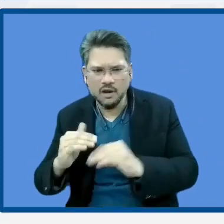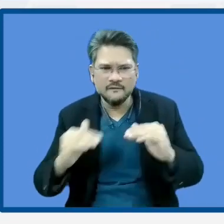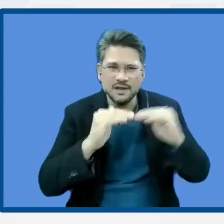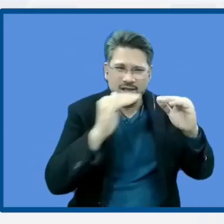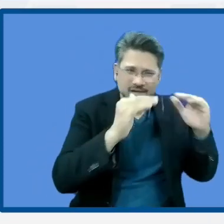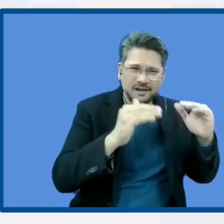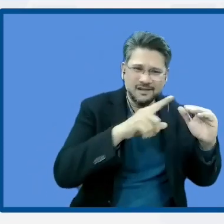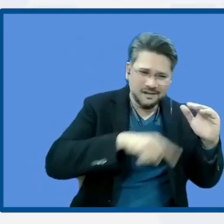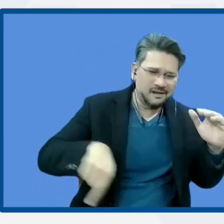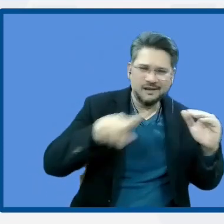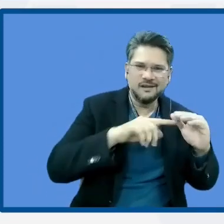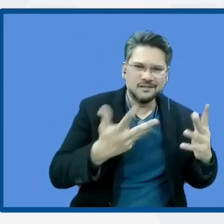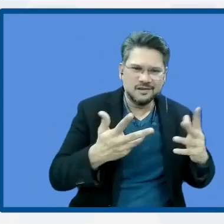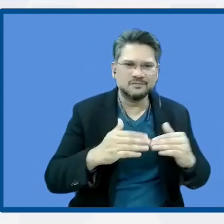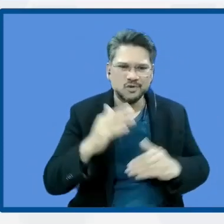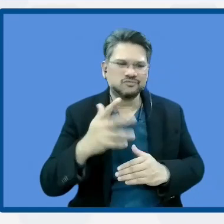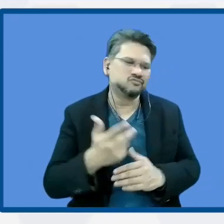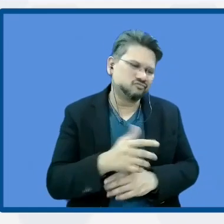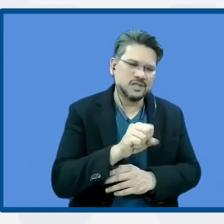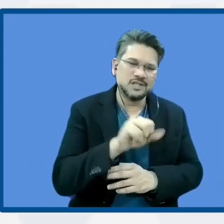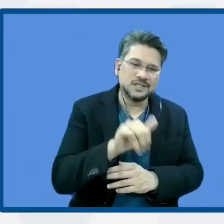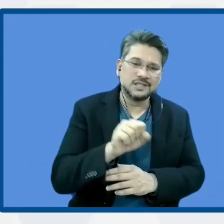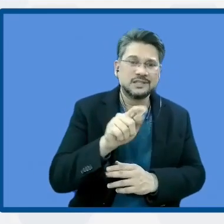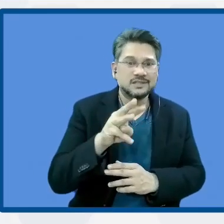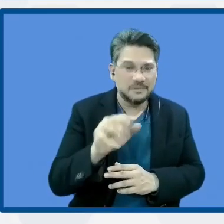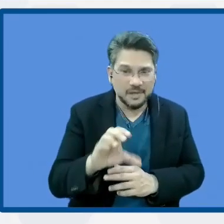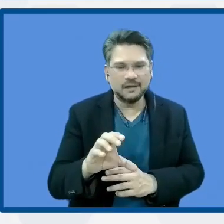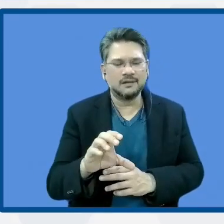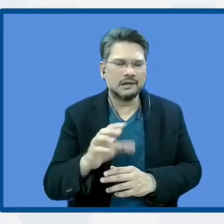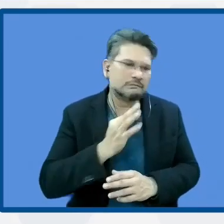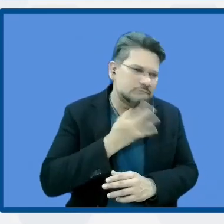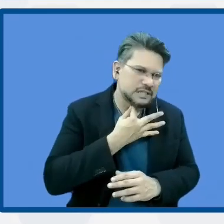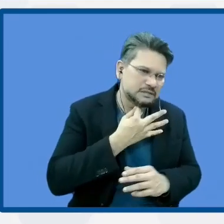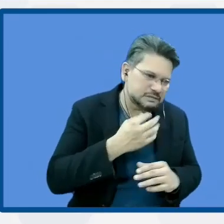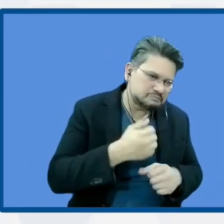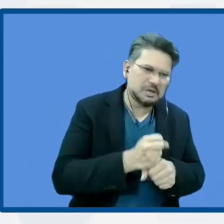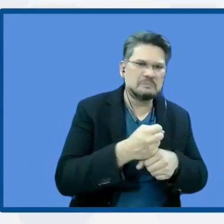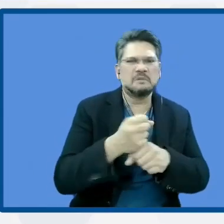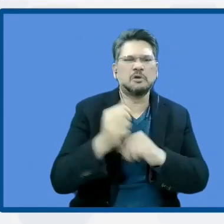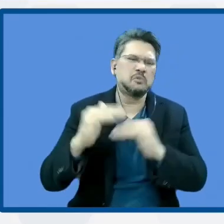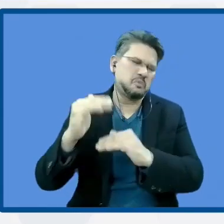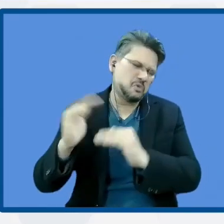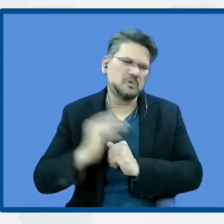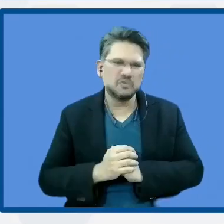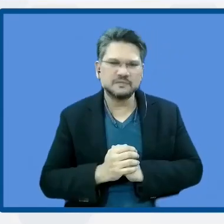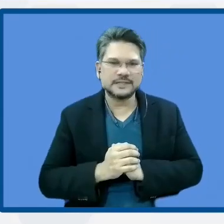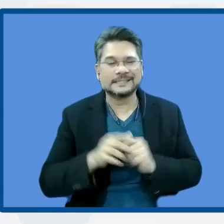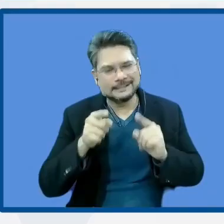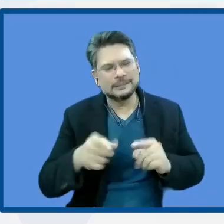risk production or generation. So I think that's the line of work in the